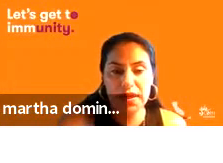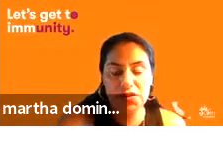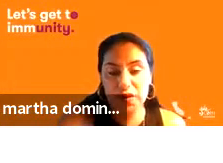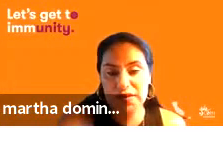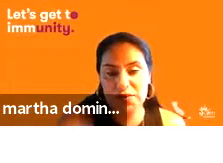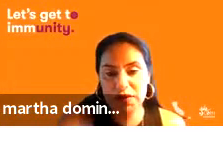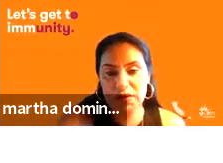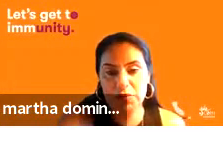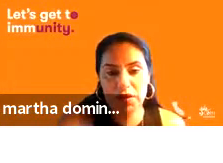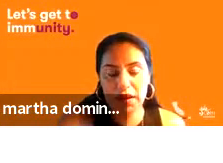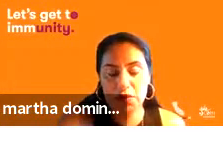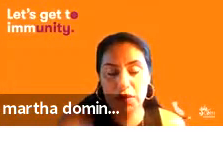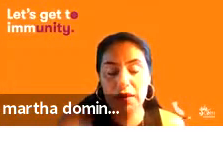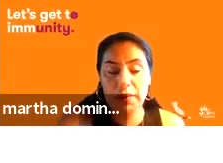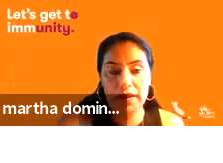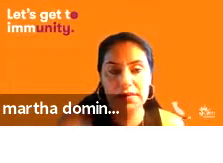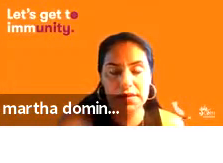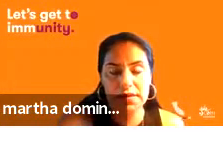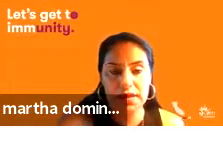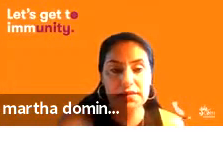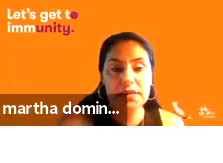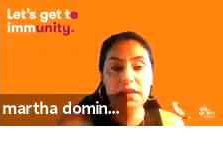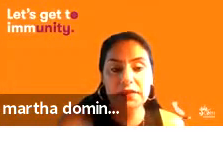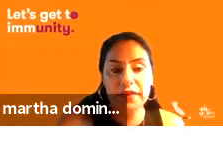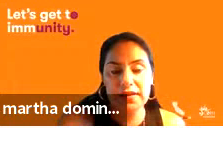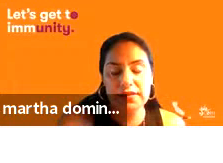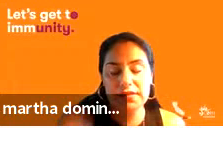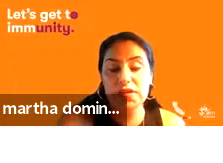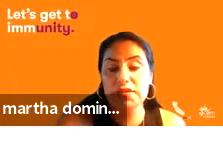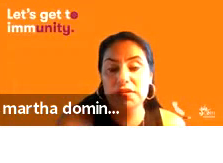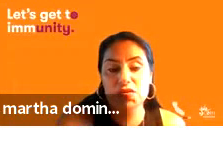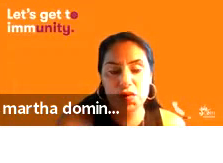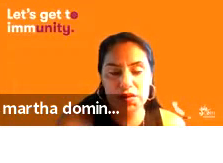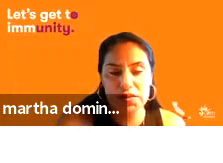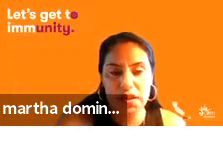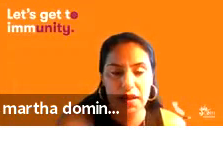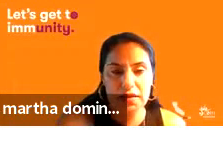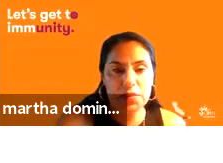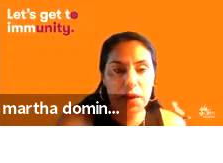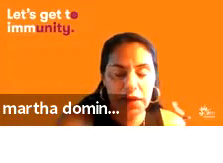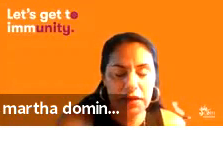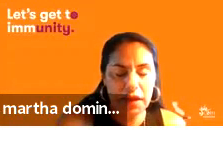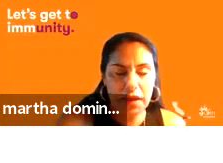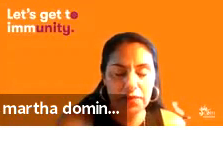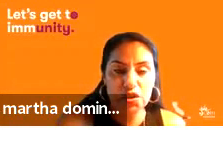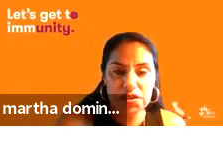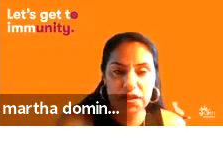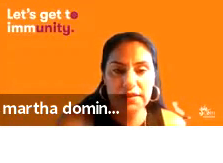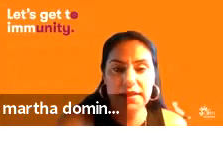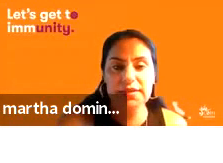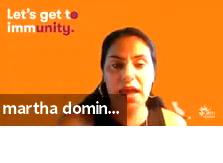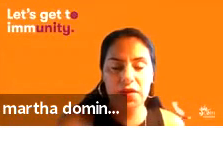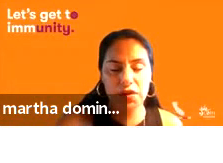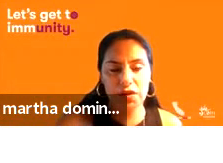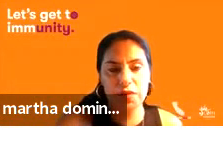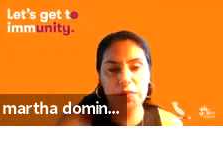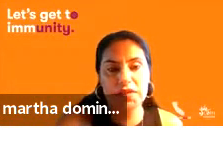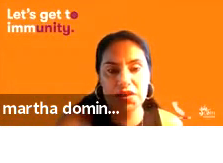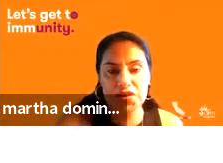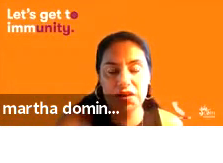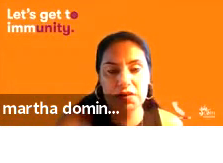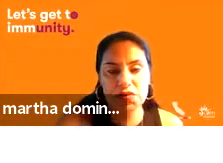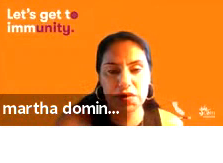helps us build that trust with the community and really make us solidify us as a trusted source. The department traditionally does have a